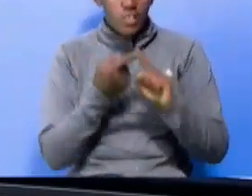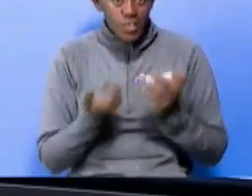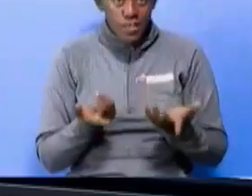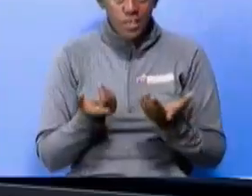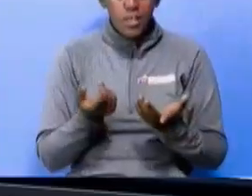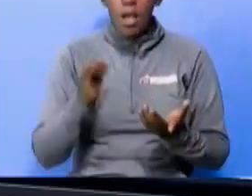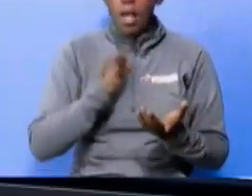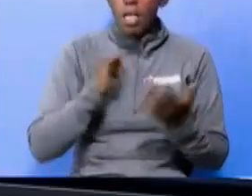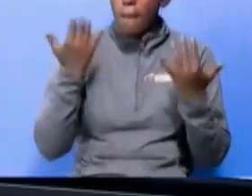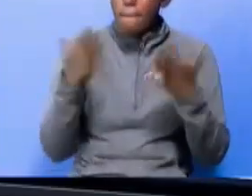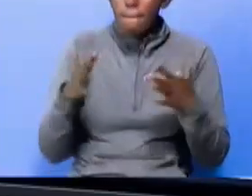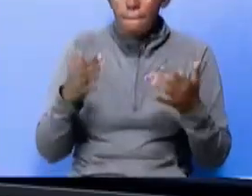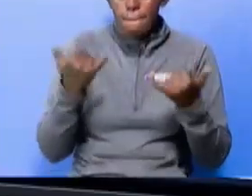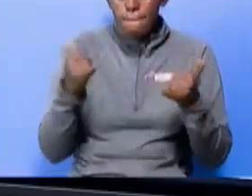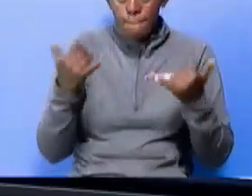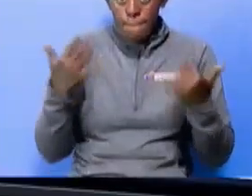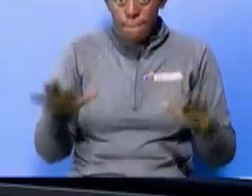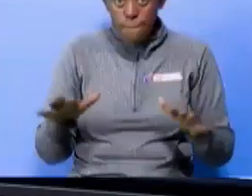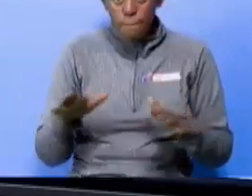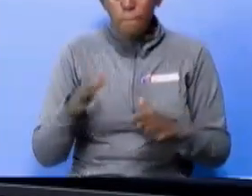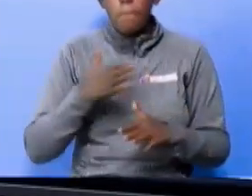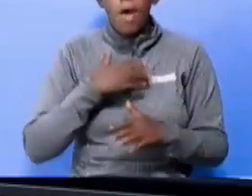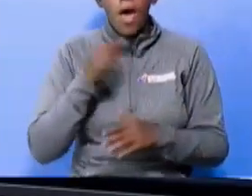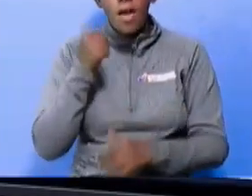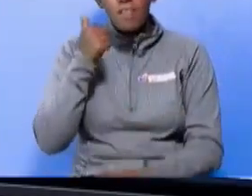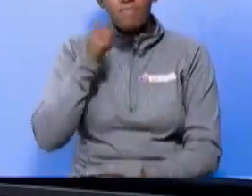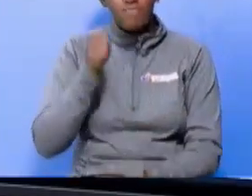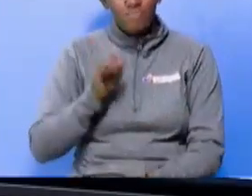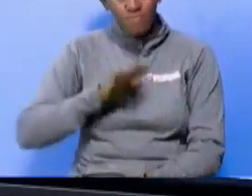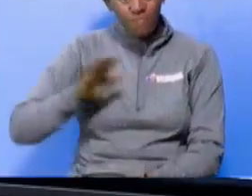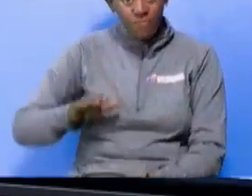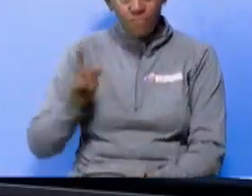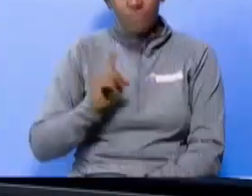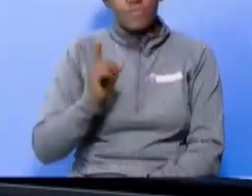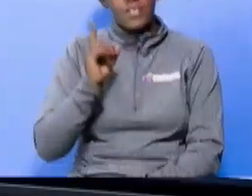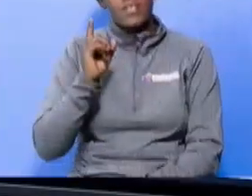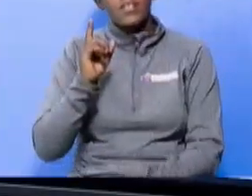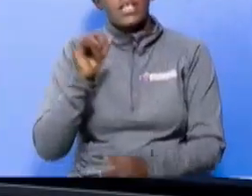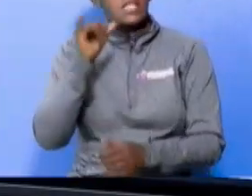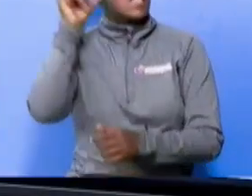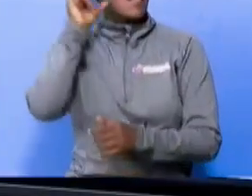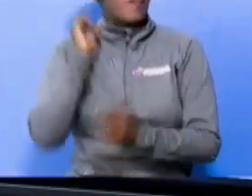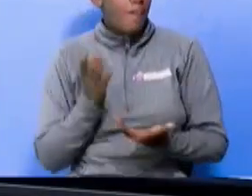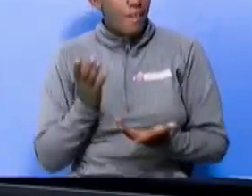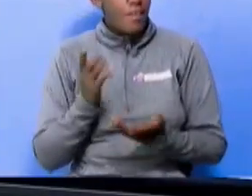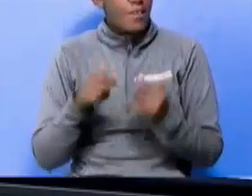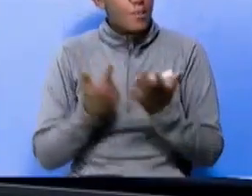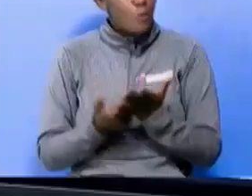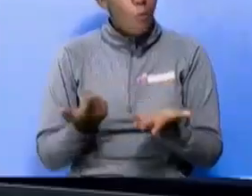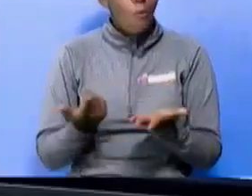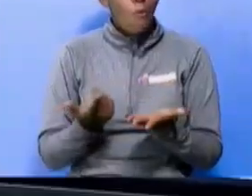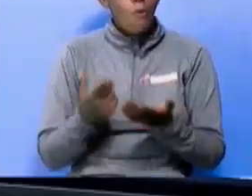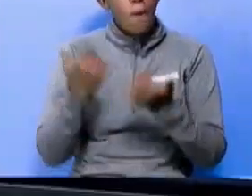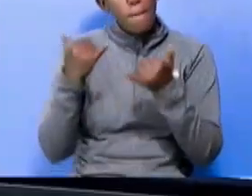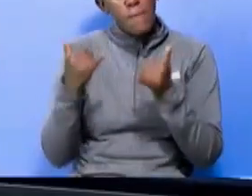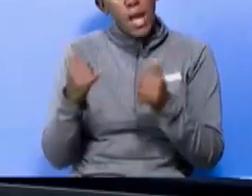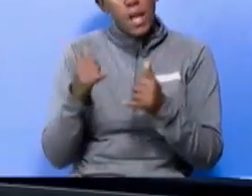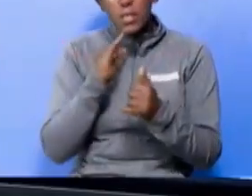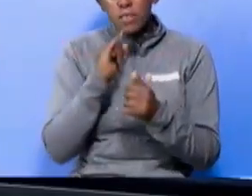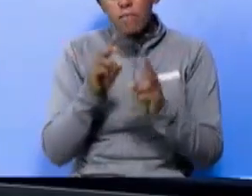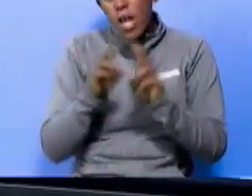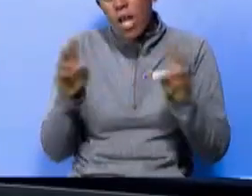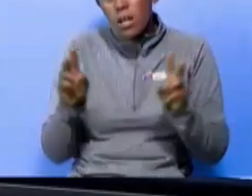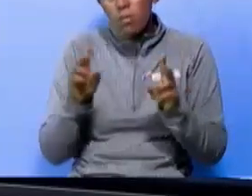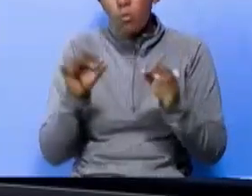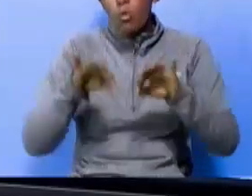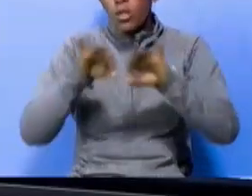played with my cousin yesterday. So, played is a very important regular